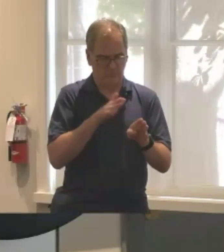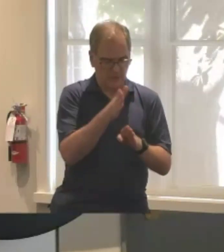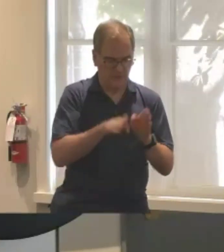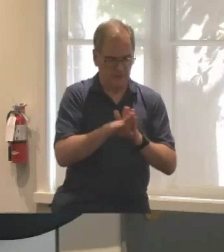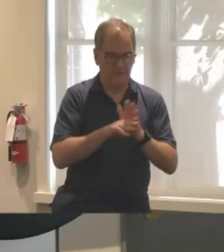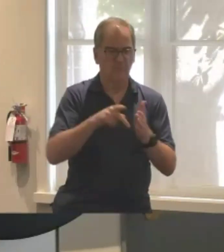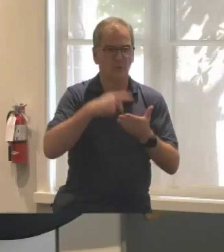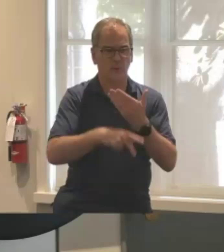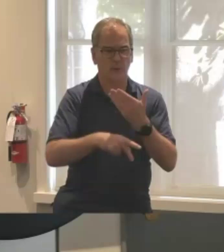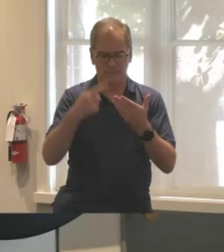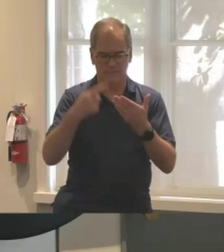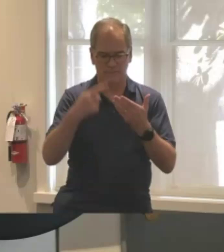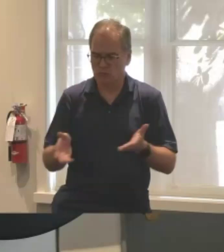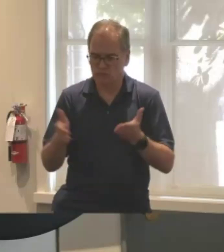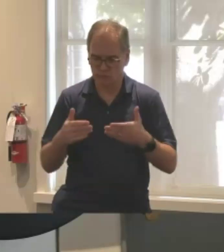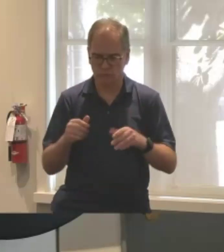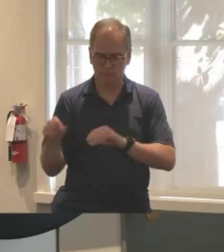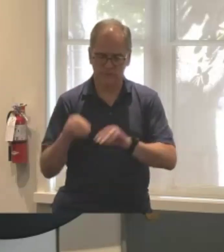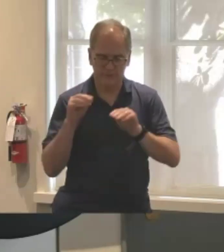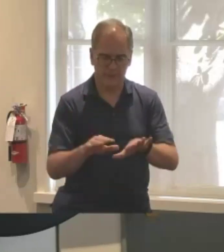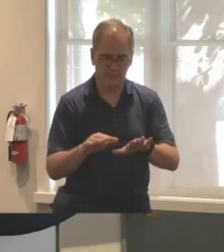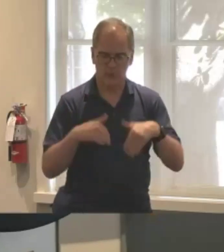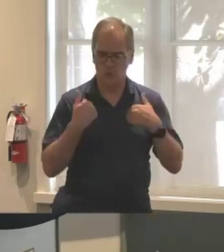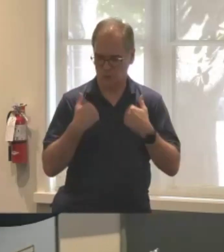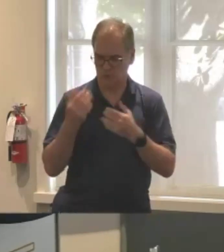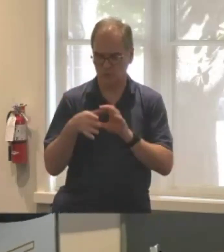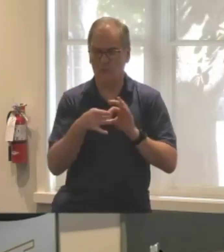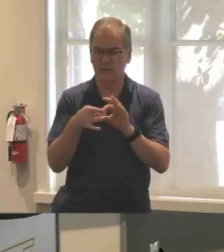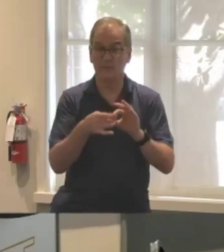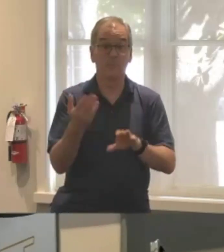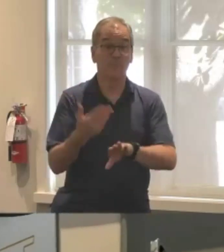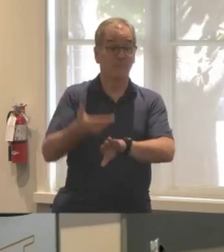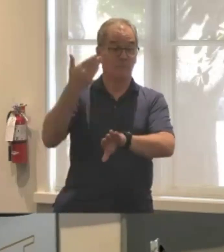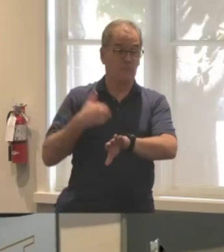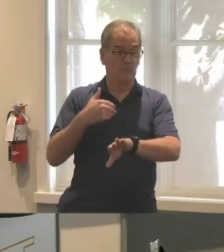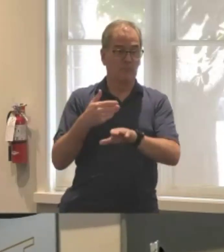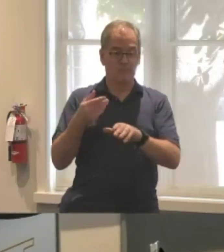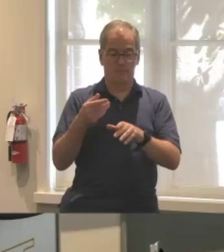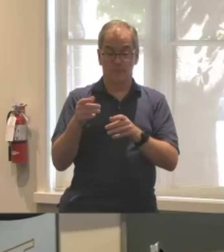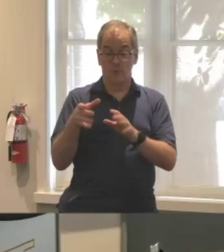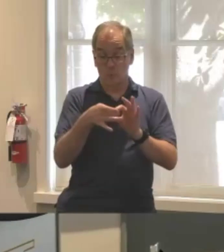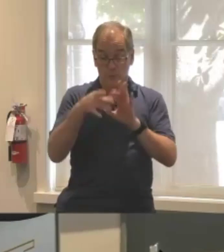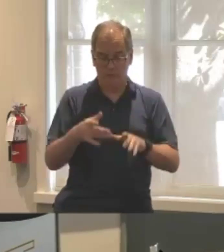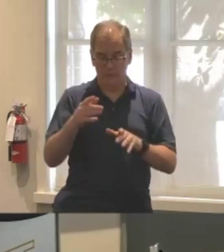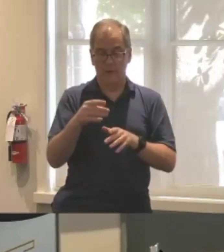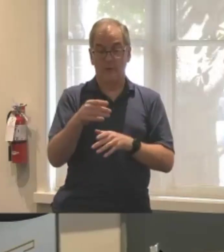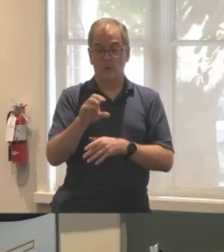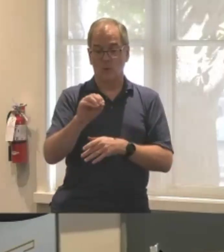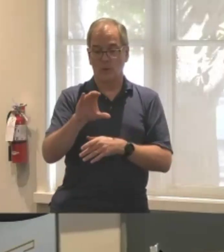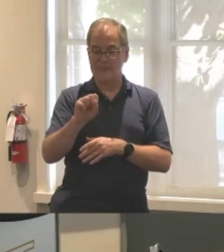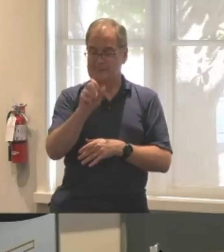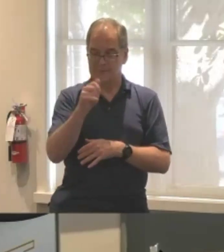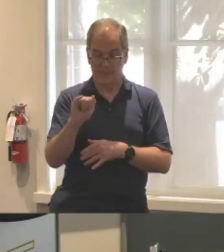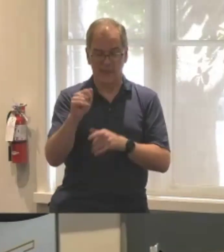employment, and newcomer youth support initiatives. Previously, she coordinated OCASI's Enhancing Governance in For Public